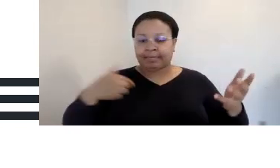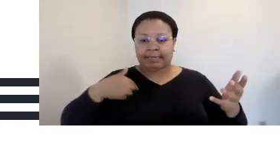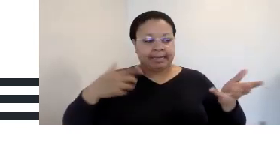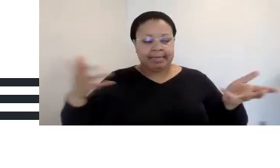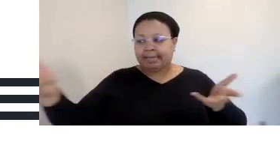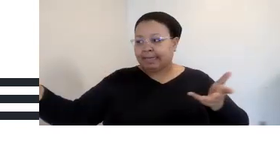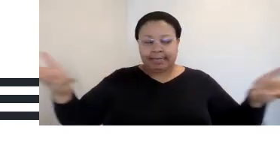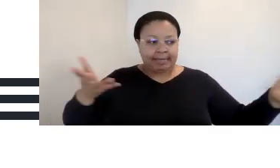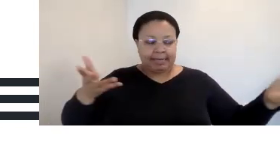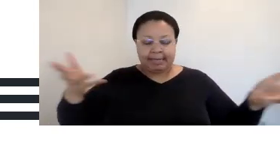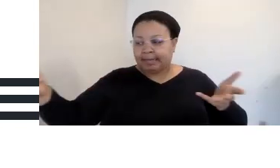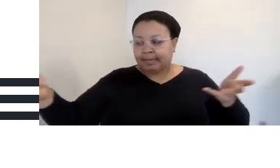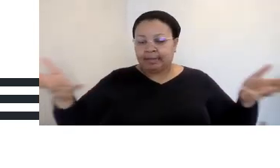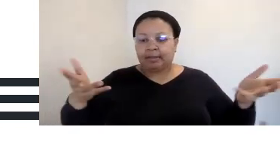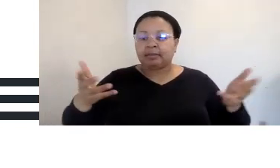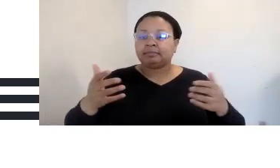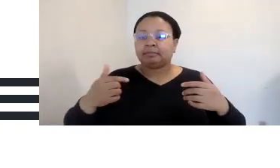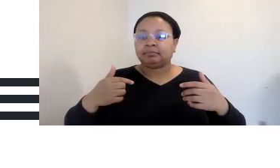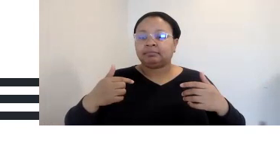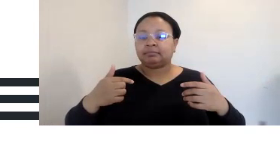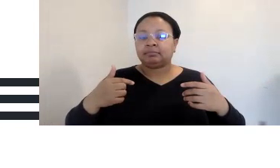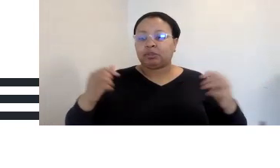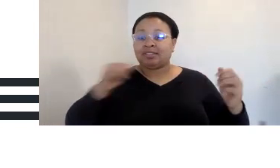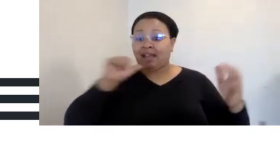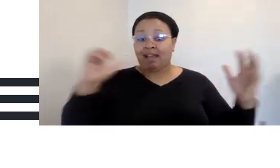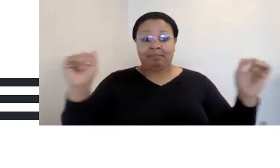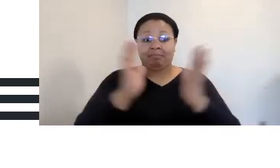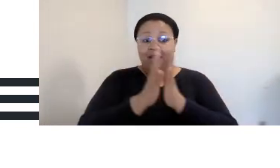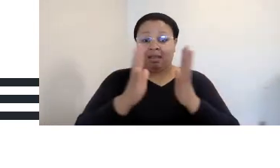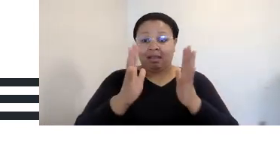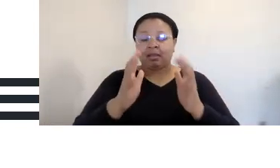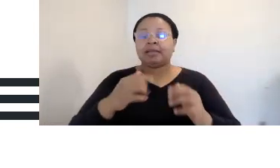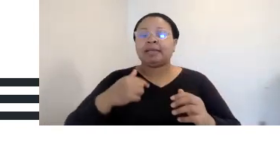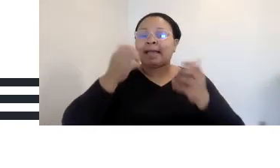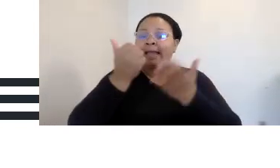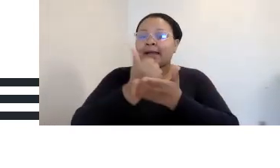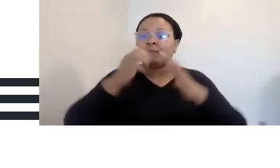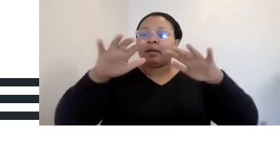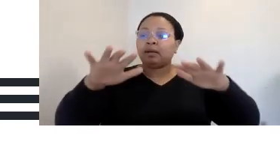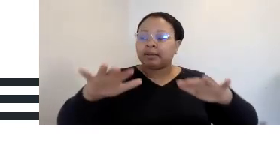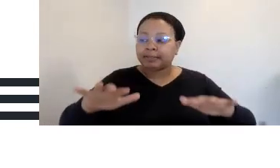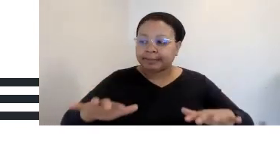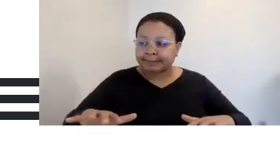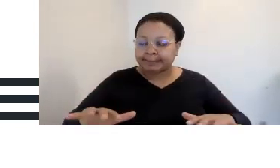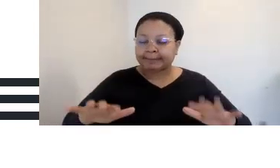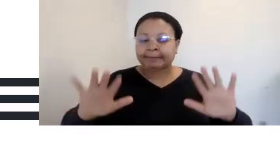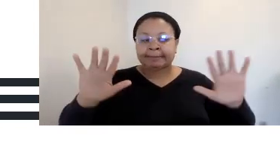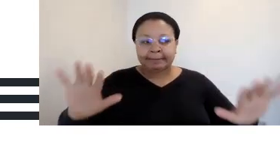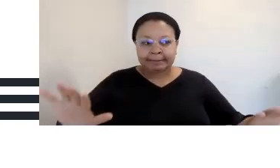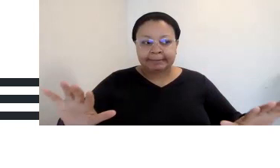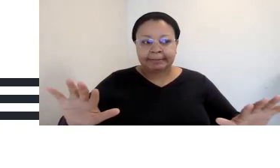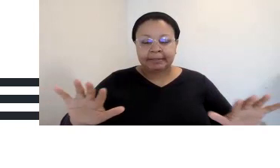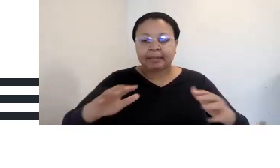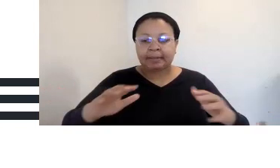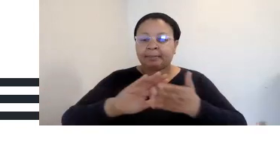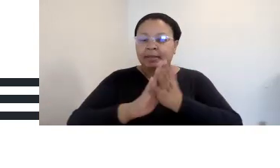diffuse the situation if it gets too hostile, if it gets too aggressive. And a great